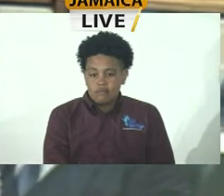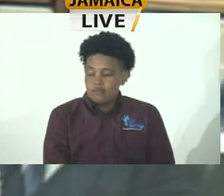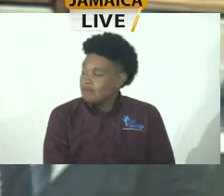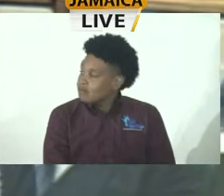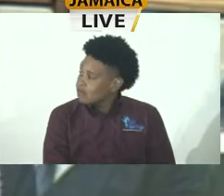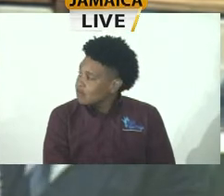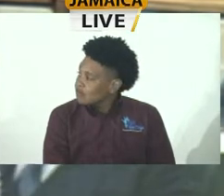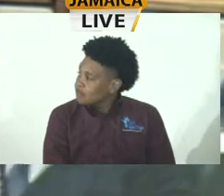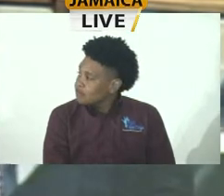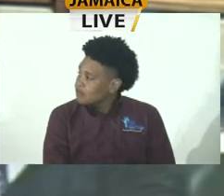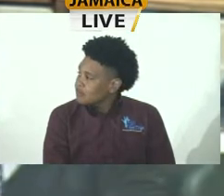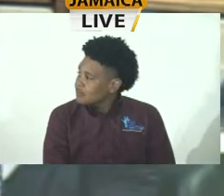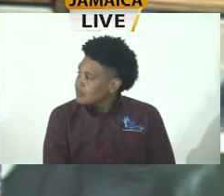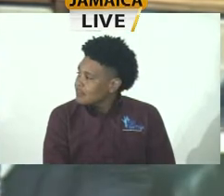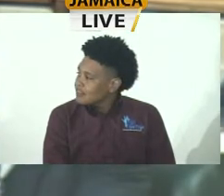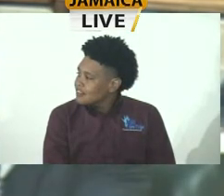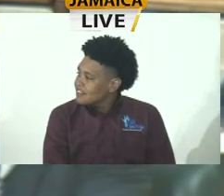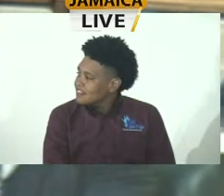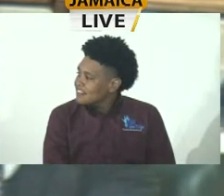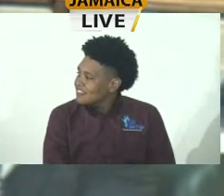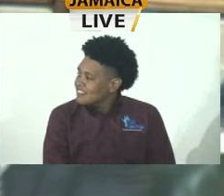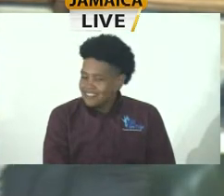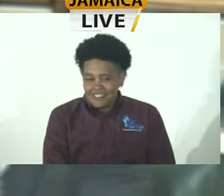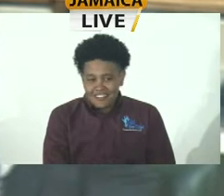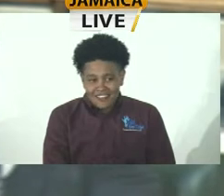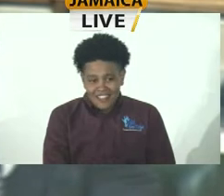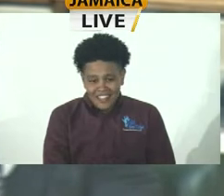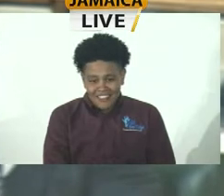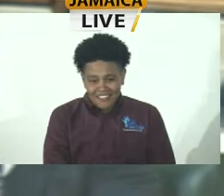but i'm speaking the graph that is about to be displayed